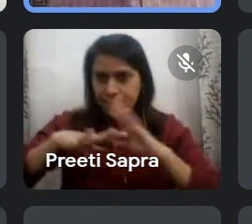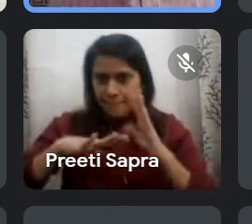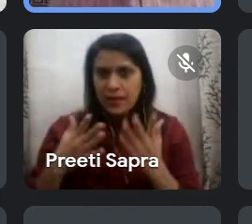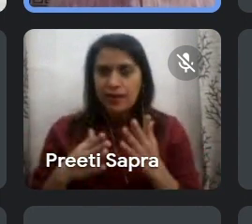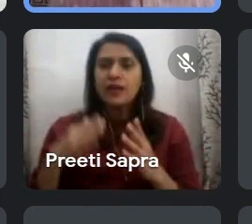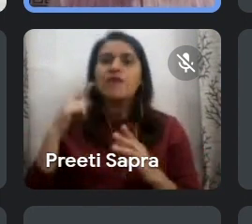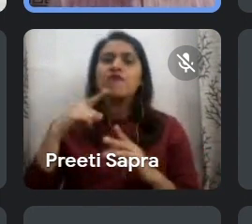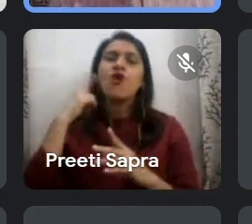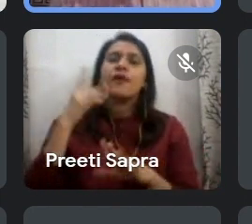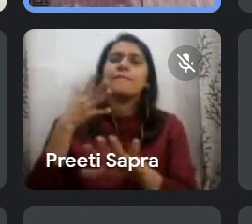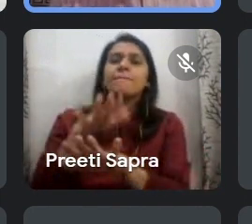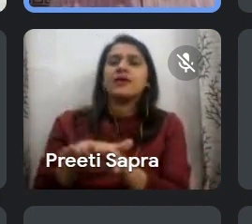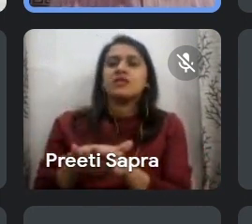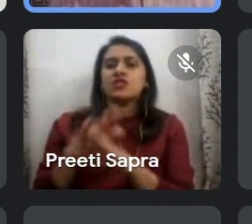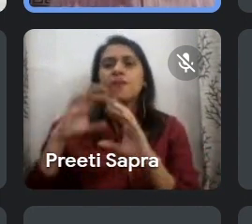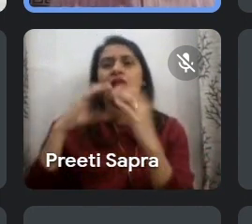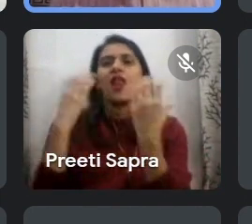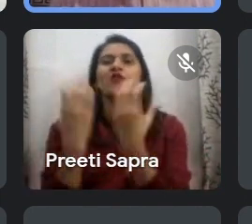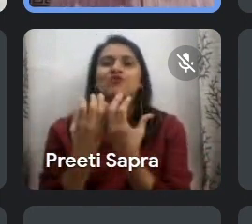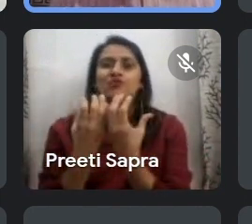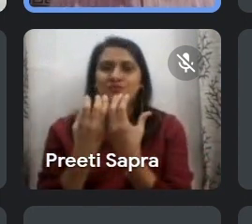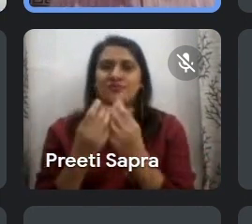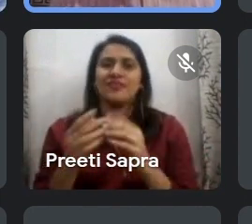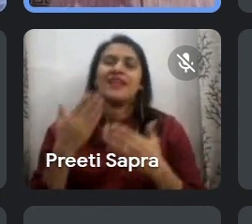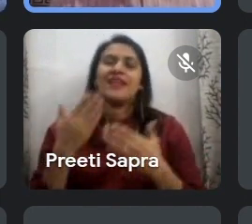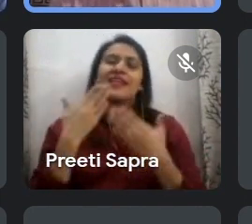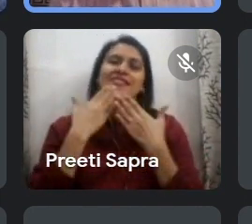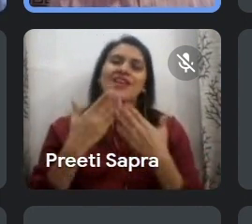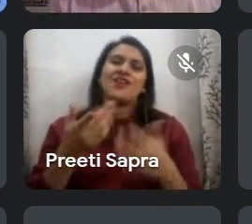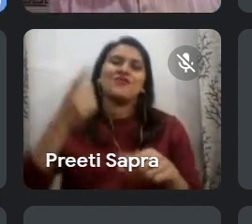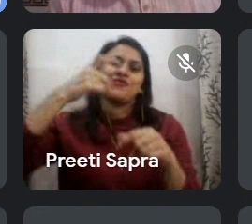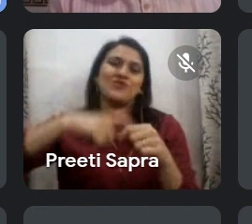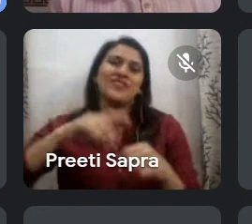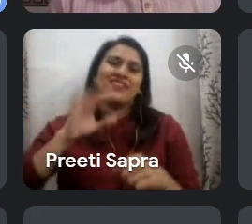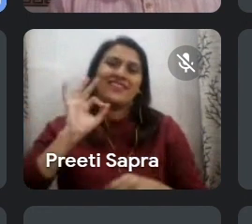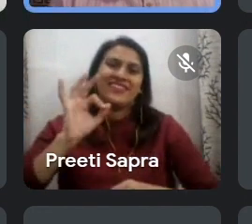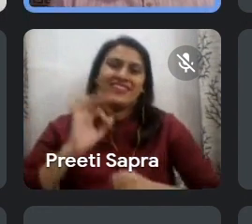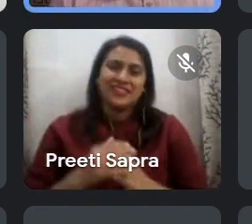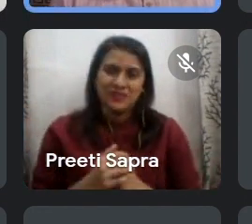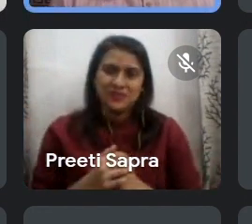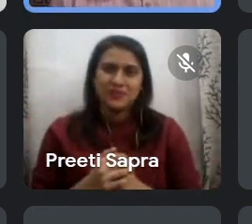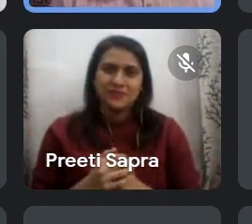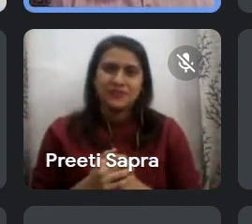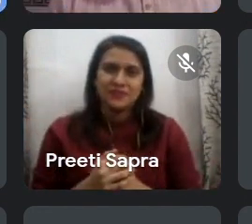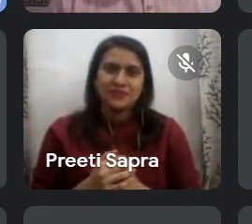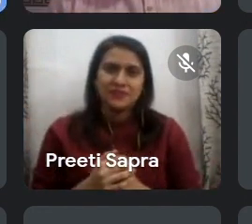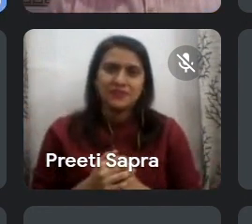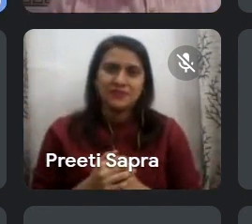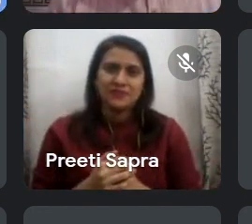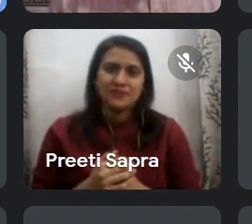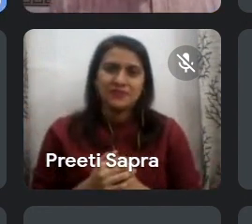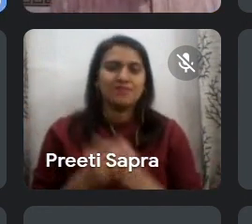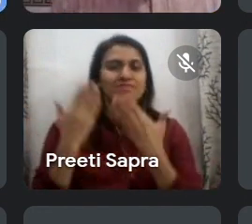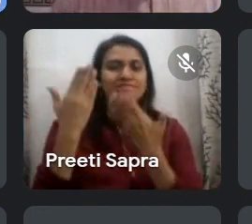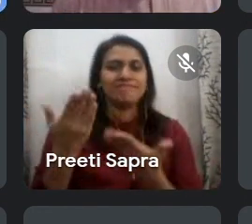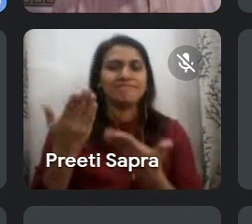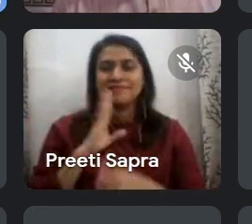mainstream classrooms. Thank you so much for joining us, Pratik. We are happy to have you, Parikshit. So over to you,